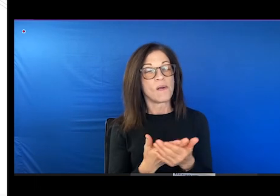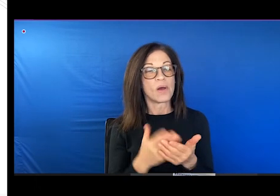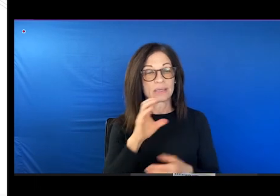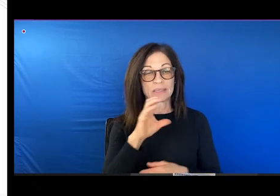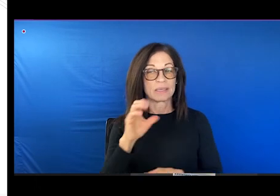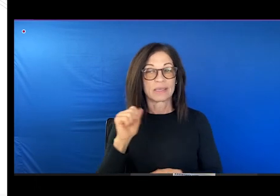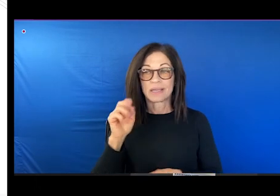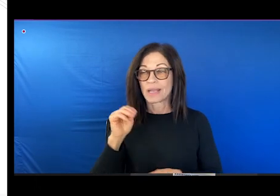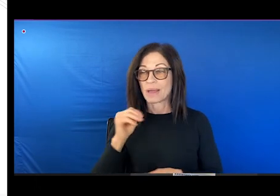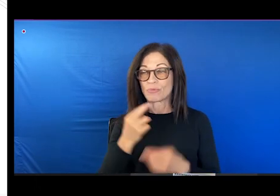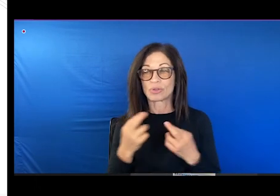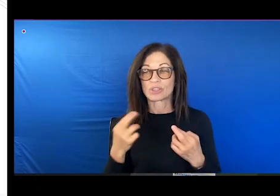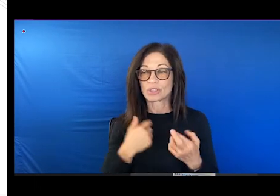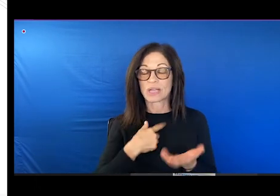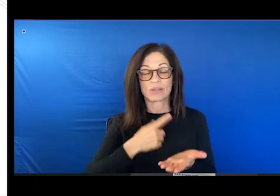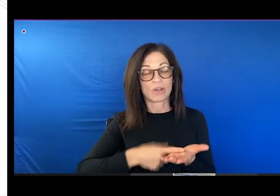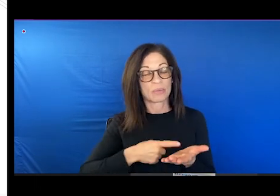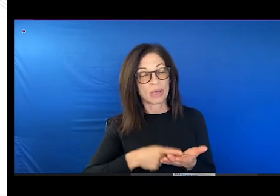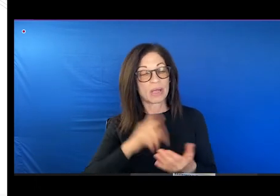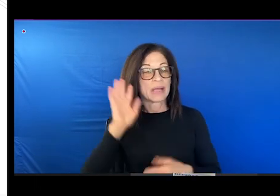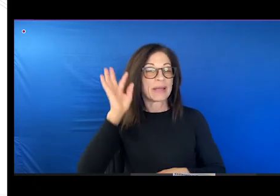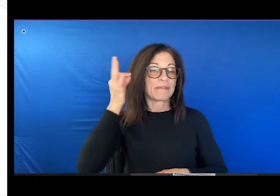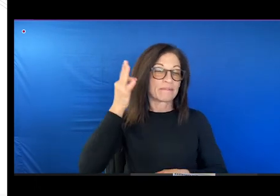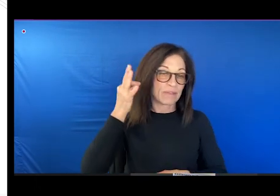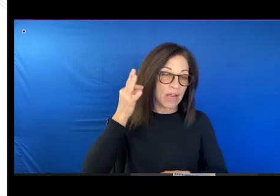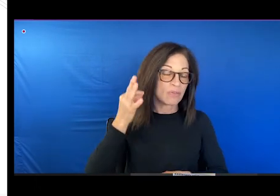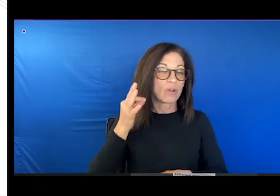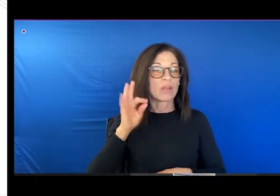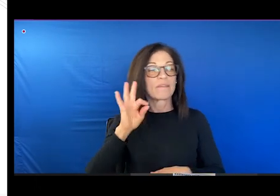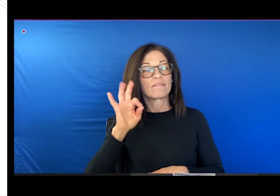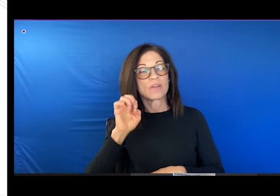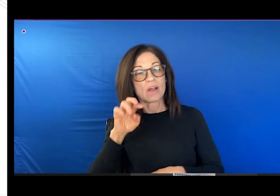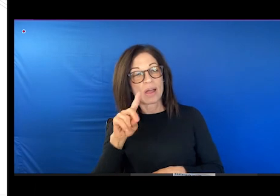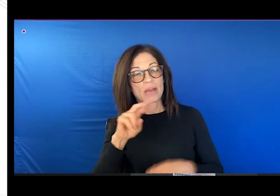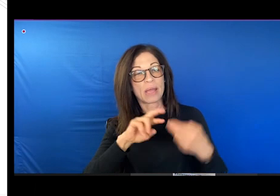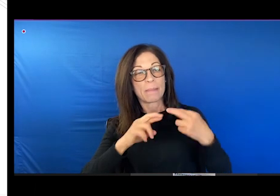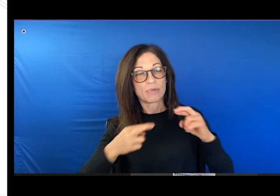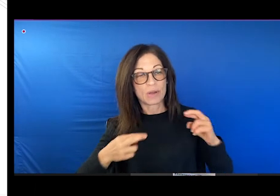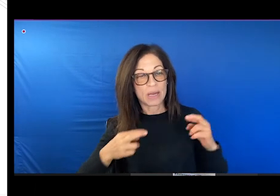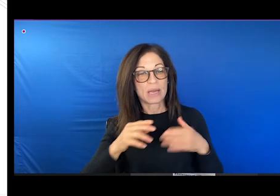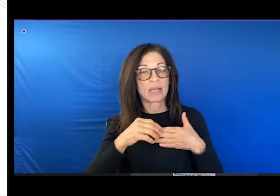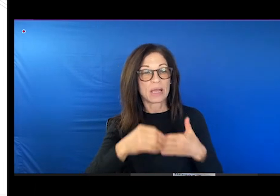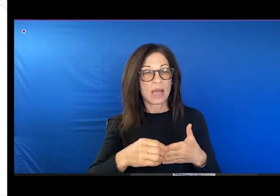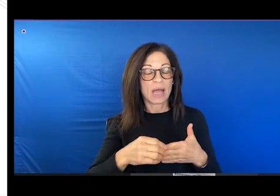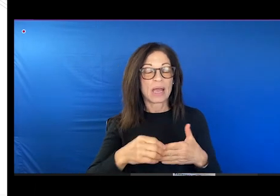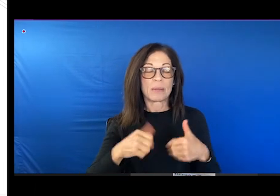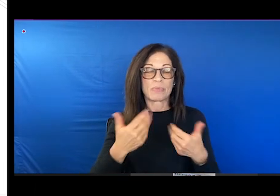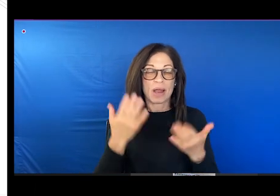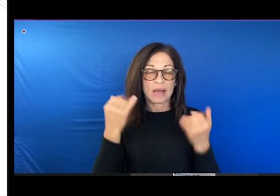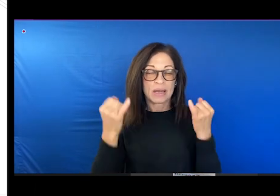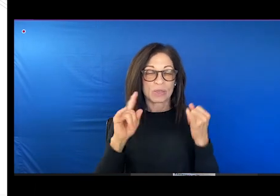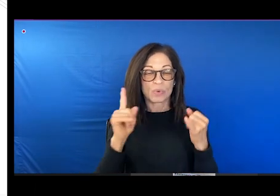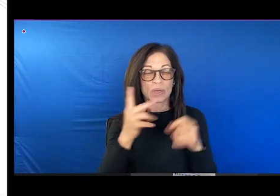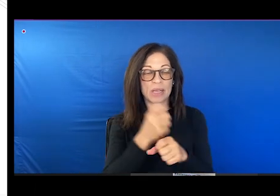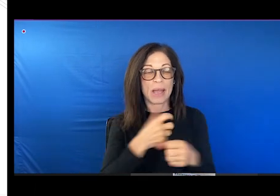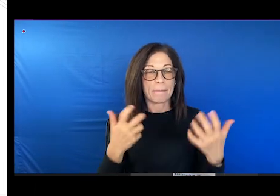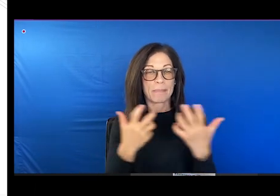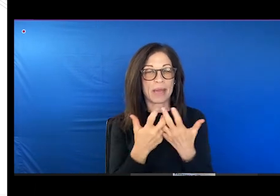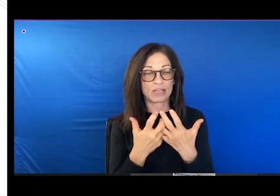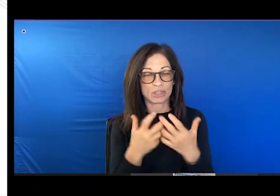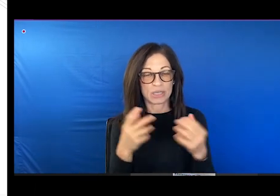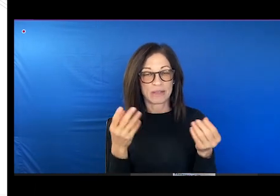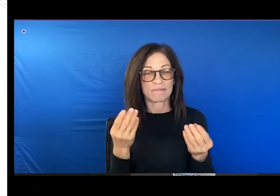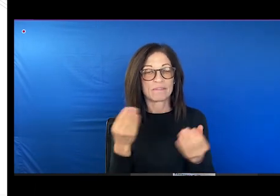All the CCAM resources that I talked about. The federal fund Braiding guide is there, give you some ideas of where you can get